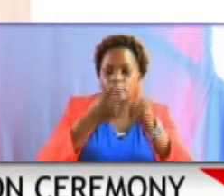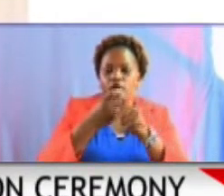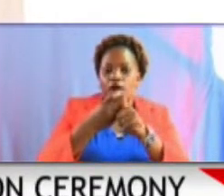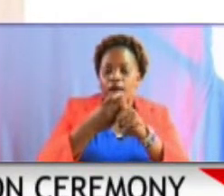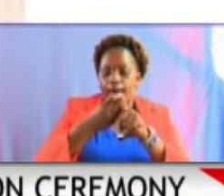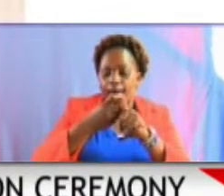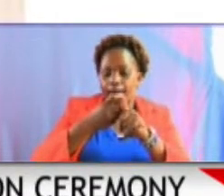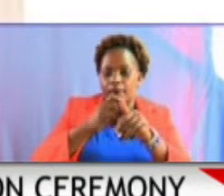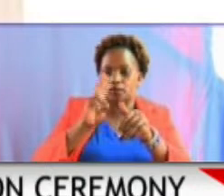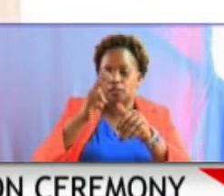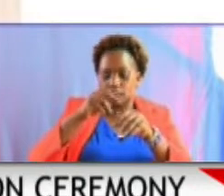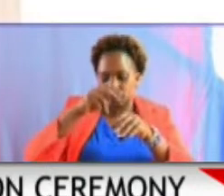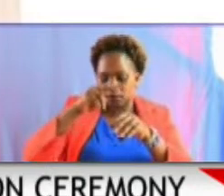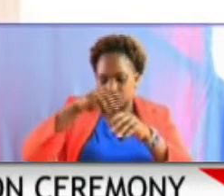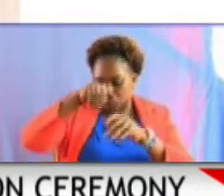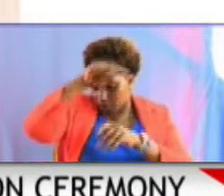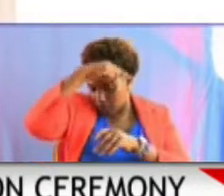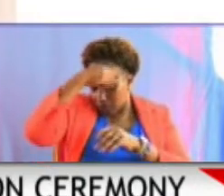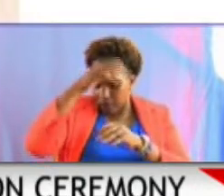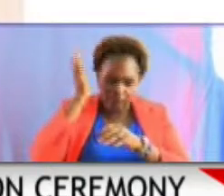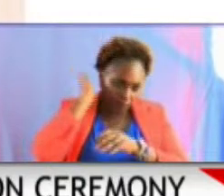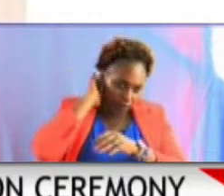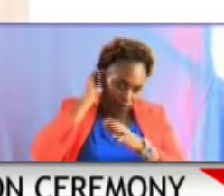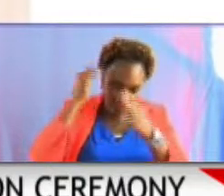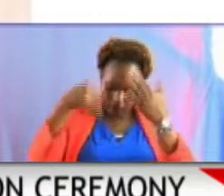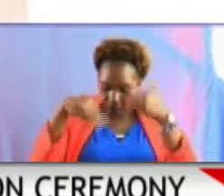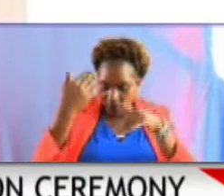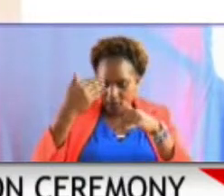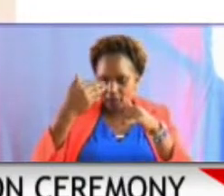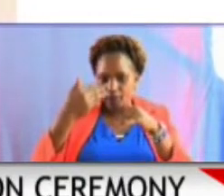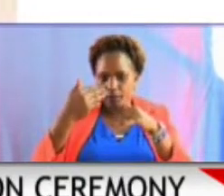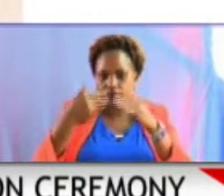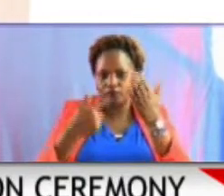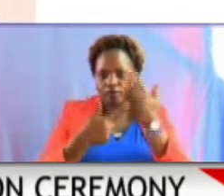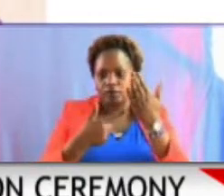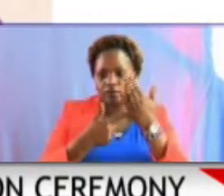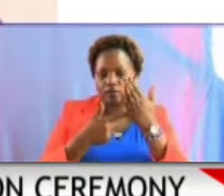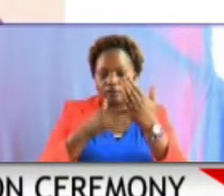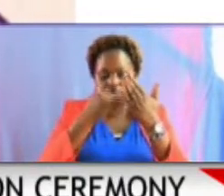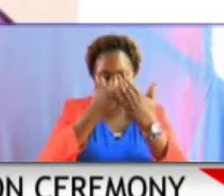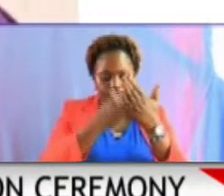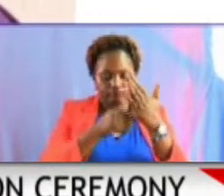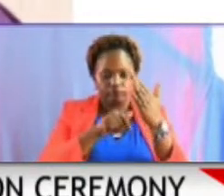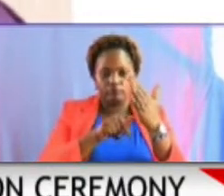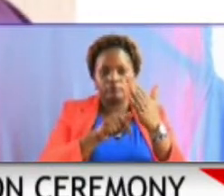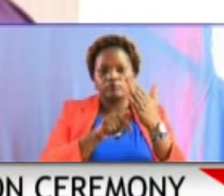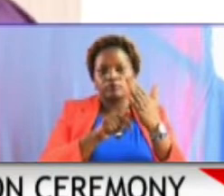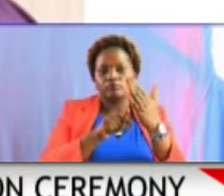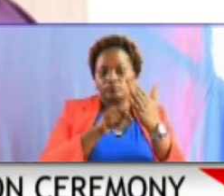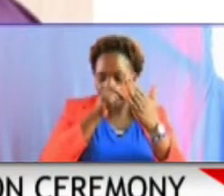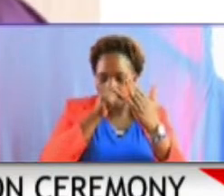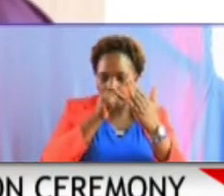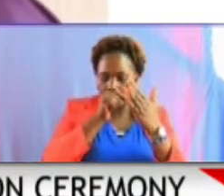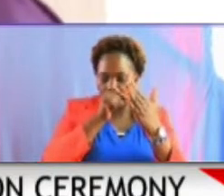master's degrees of Murang'A University of Technology in the following order.